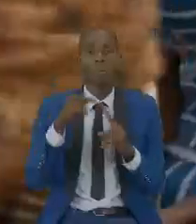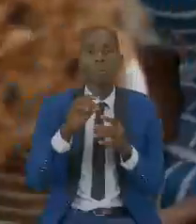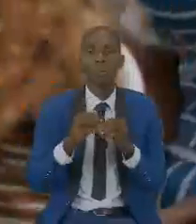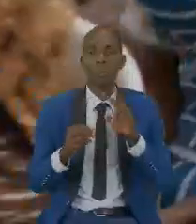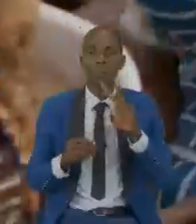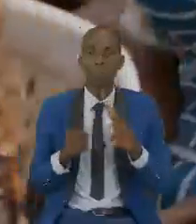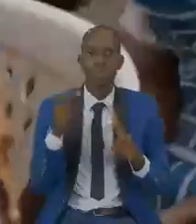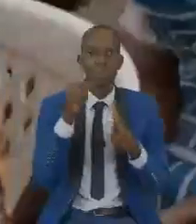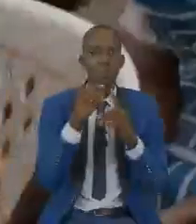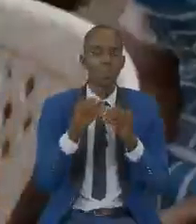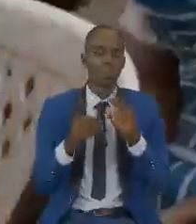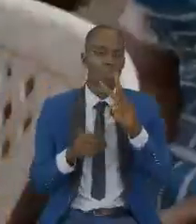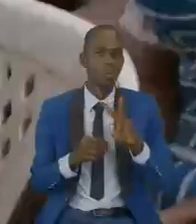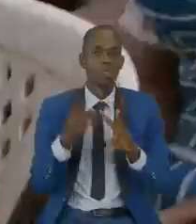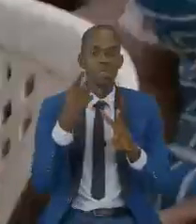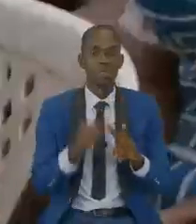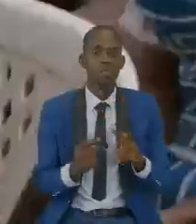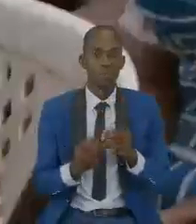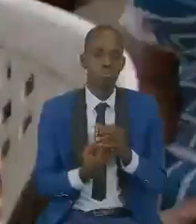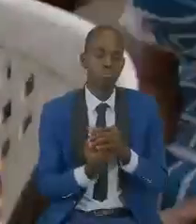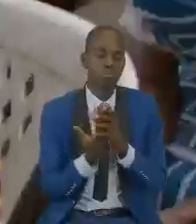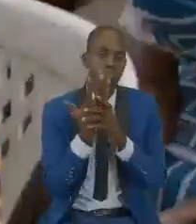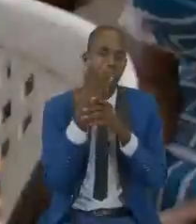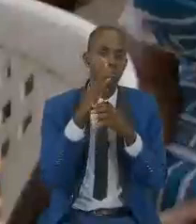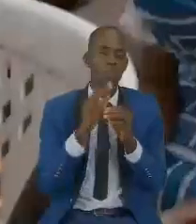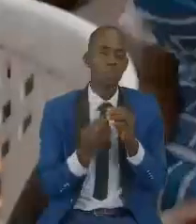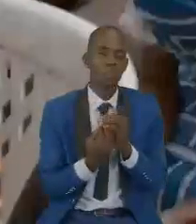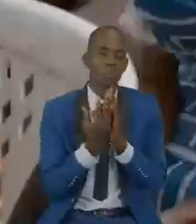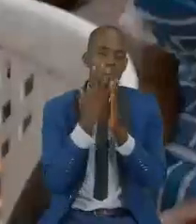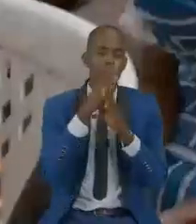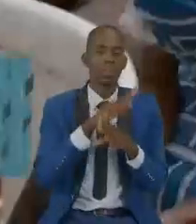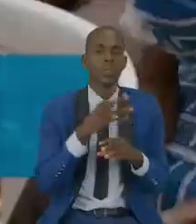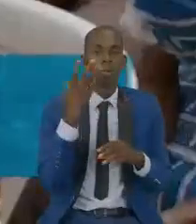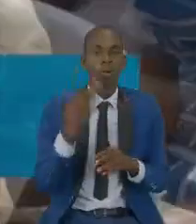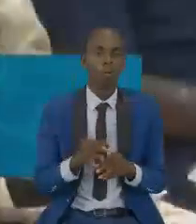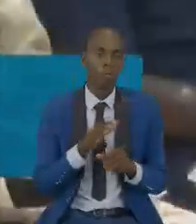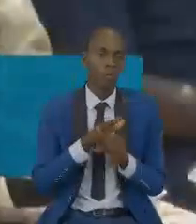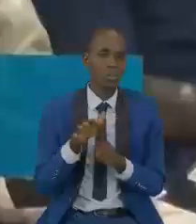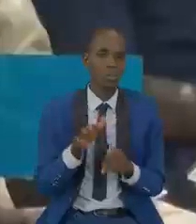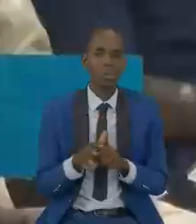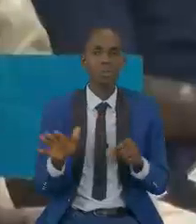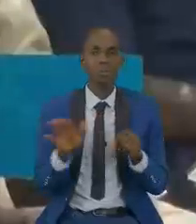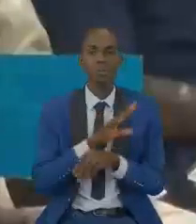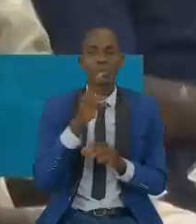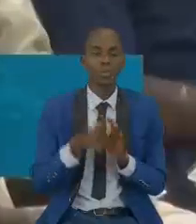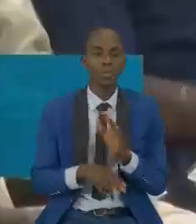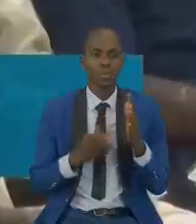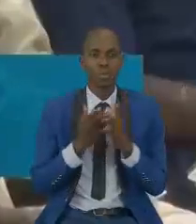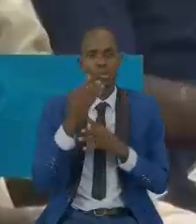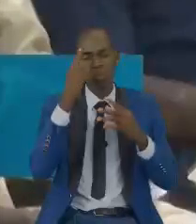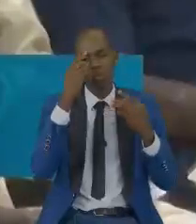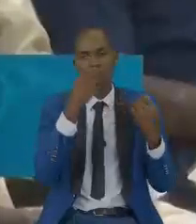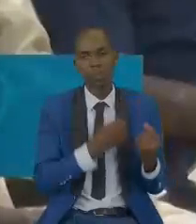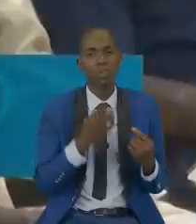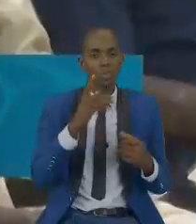number two, the fountain of sufficient fullness through faith. The children of